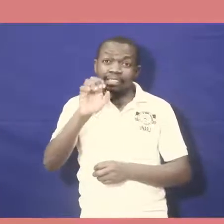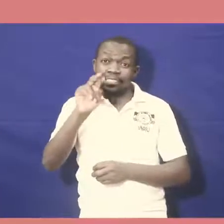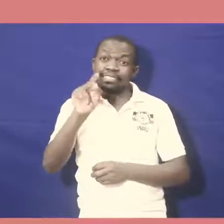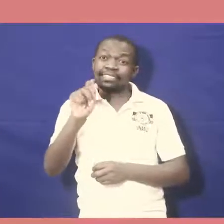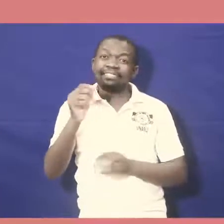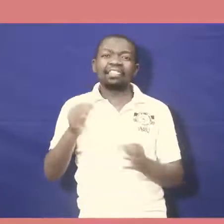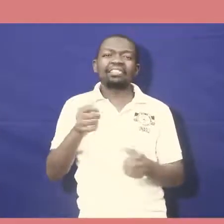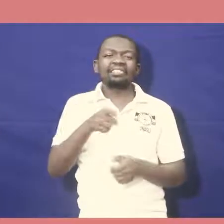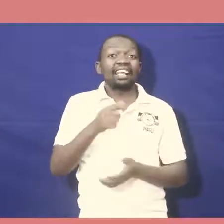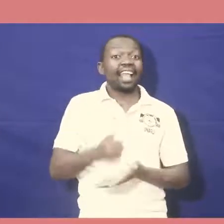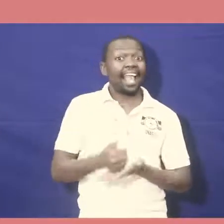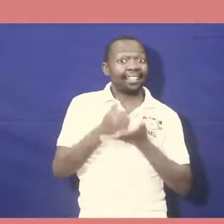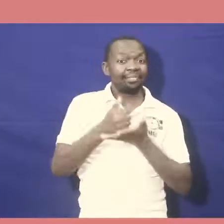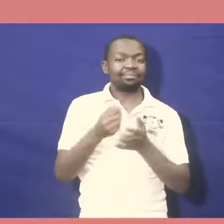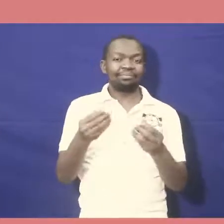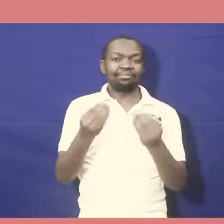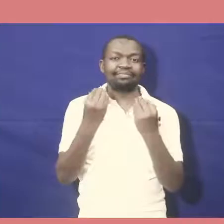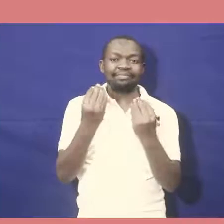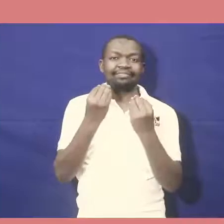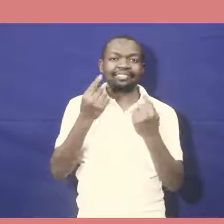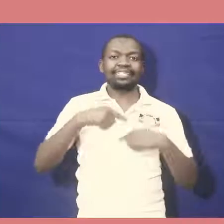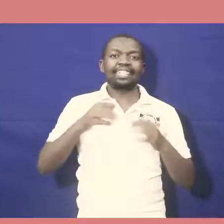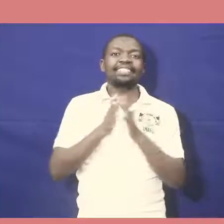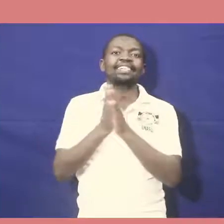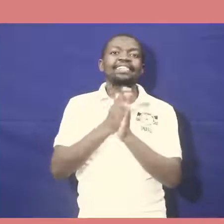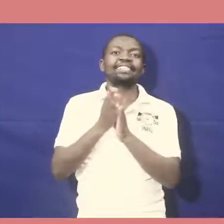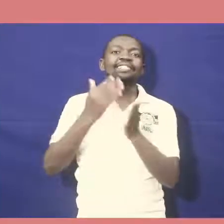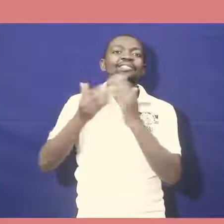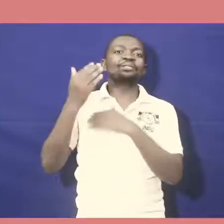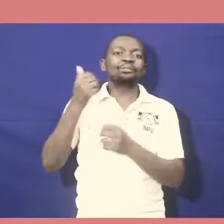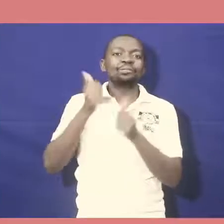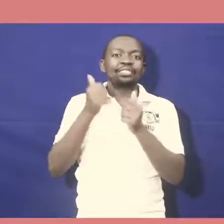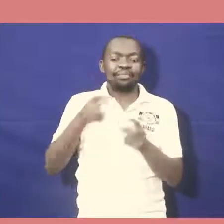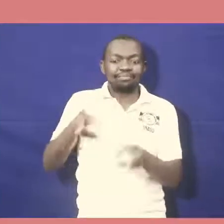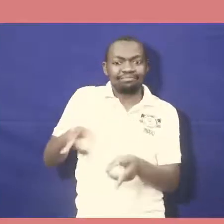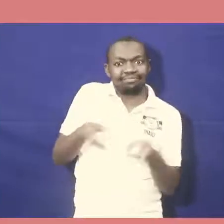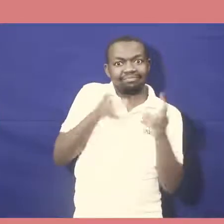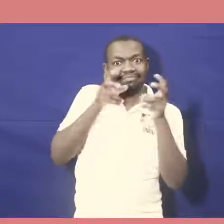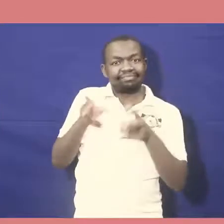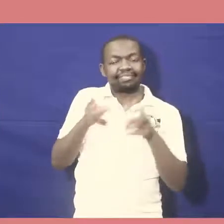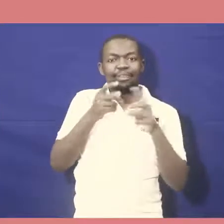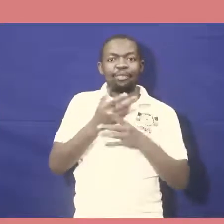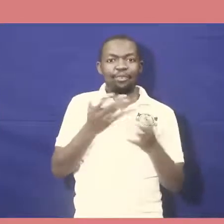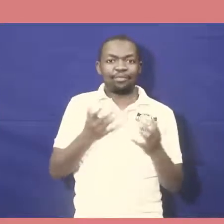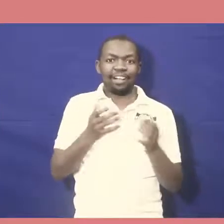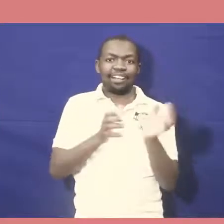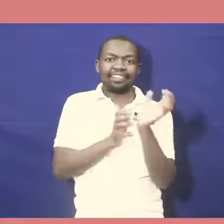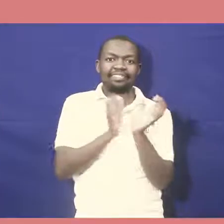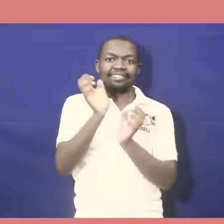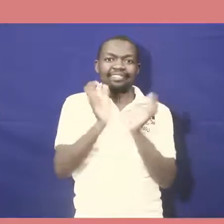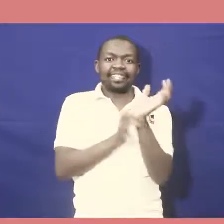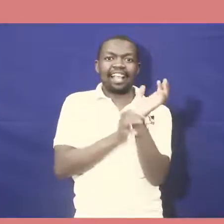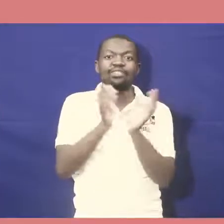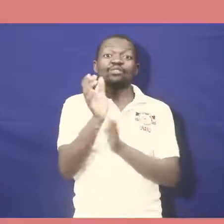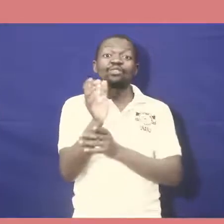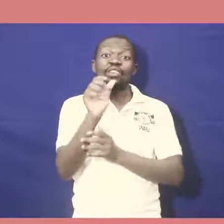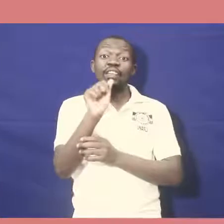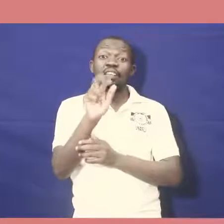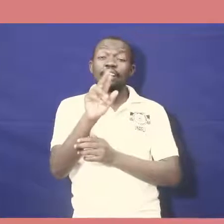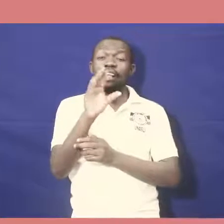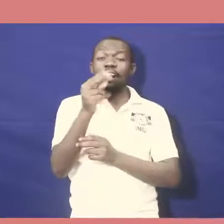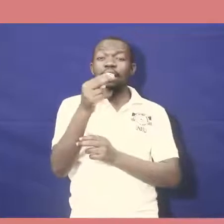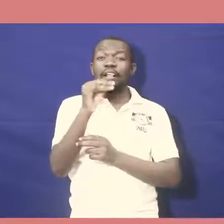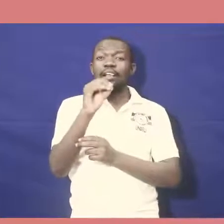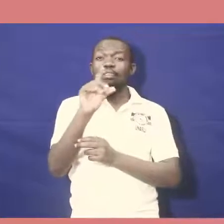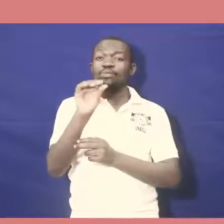us history that comes from archaeology. So they use that scientific method to